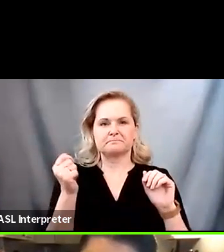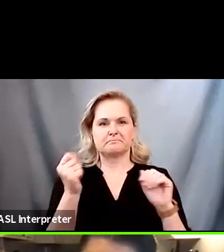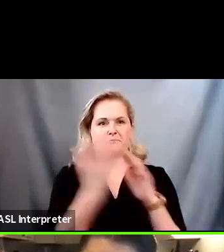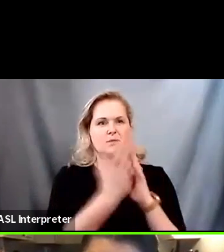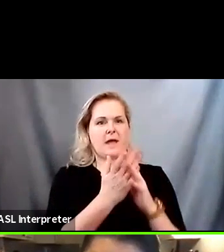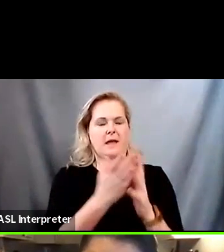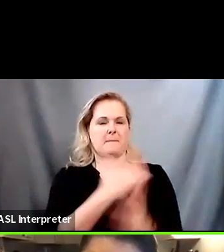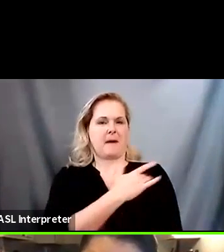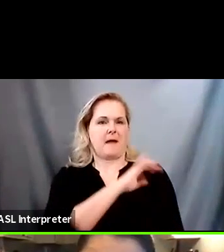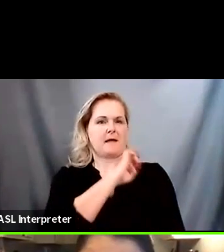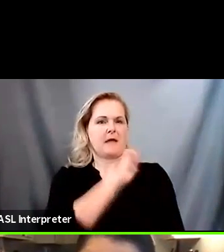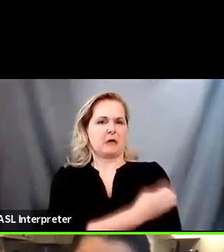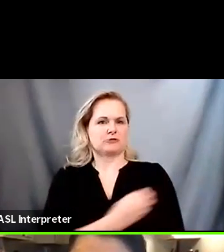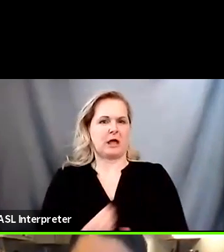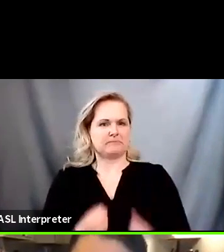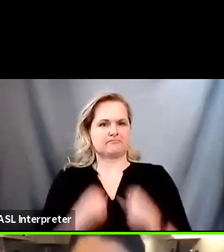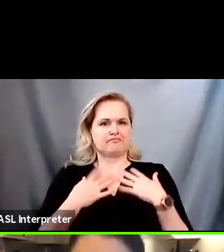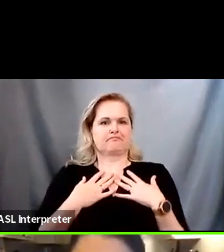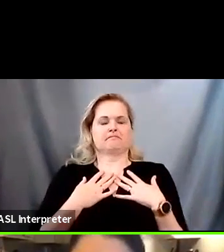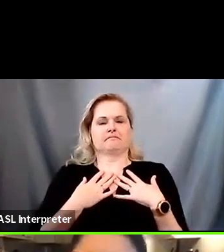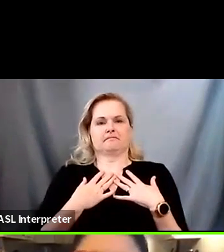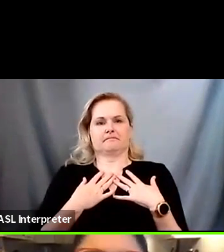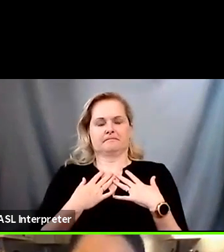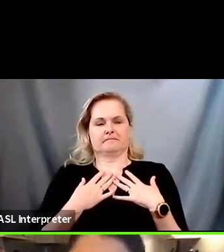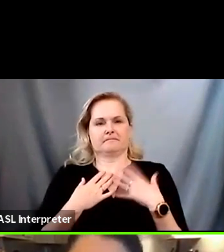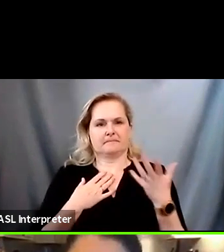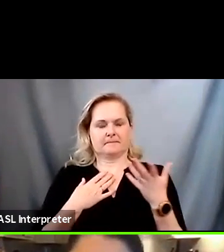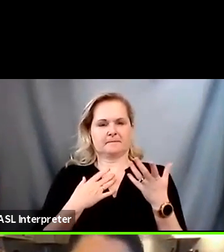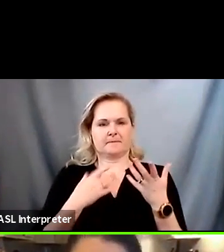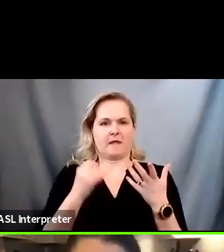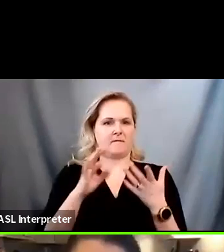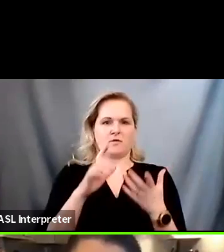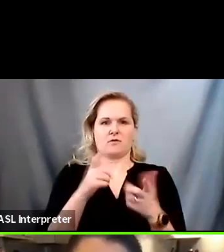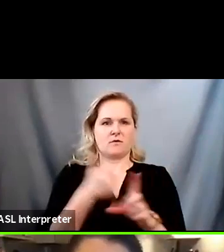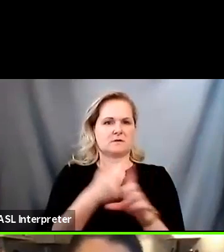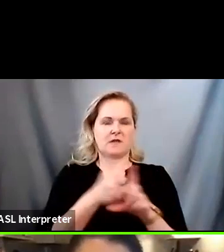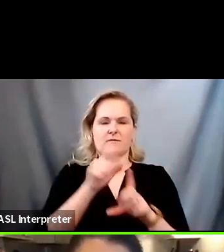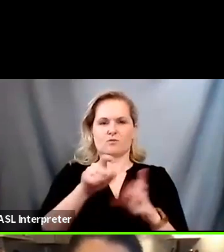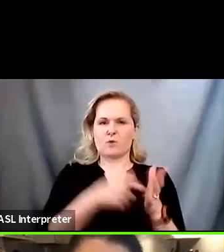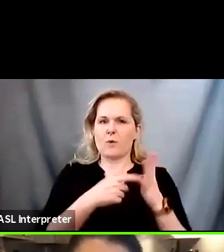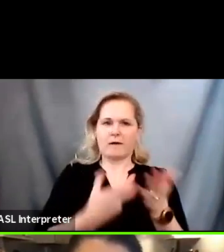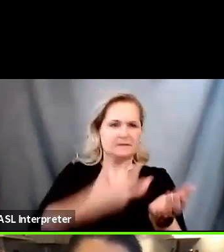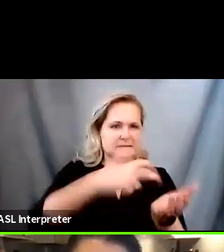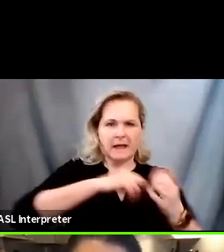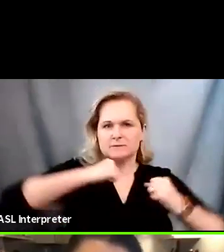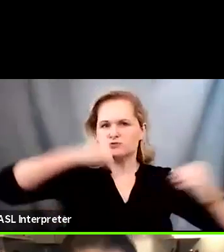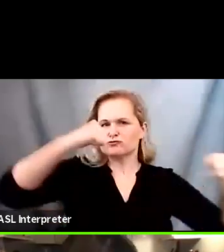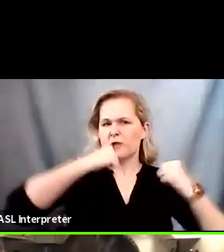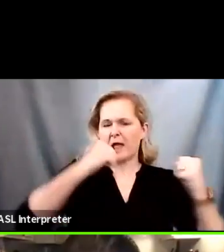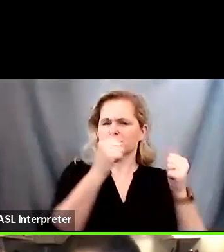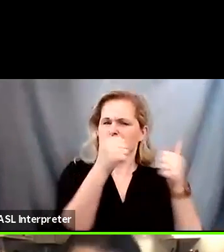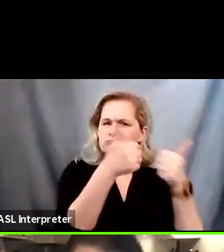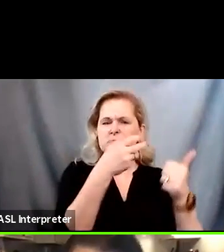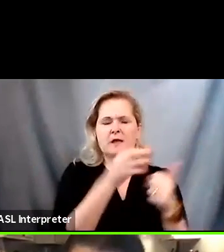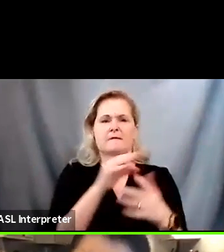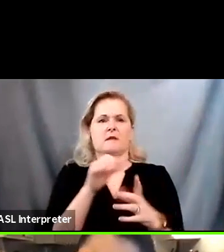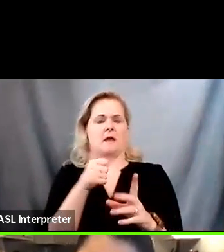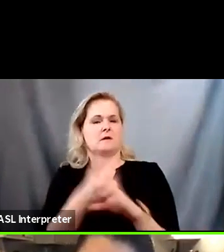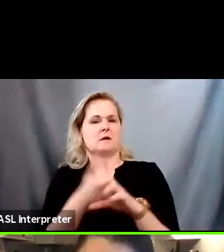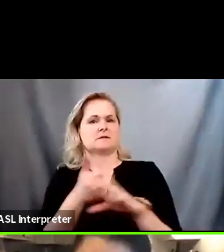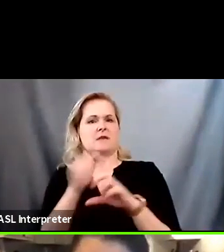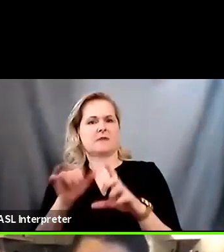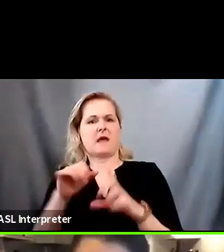energizing, restful break for those who needed it, took a stretch for those who needed it, and percolated, that's the word of the